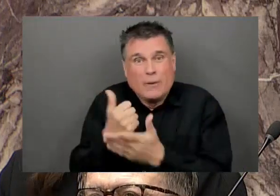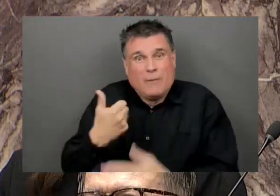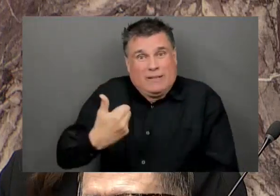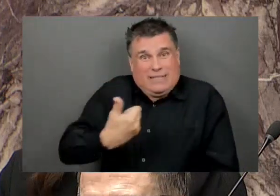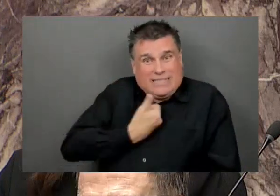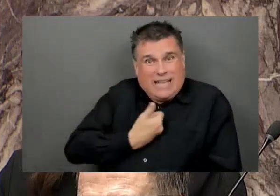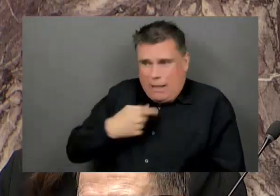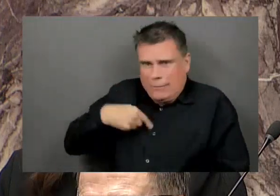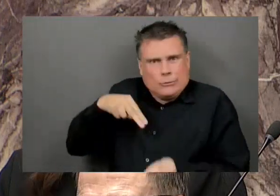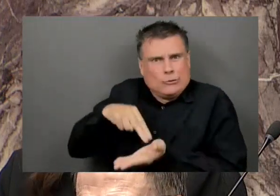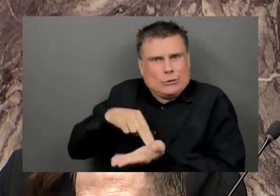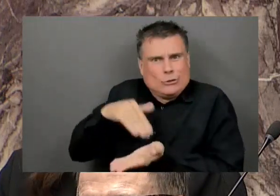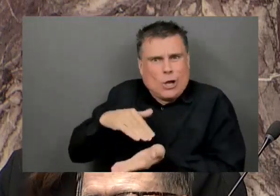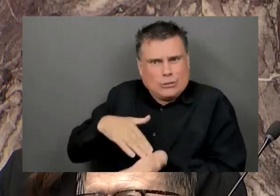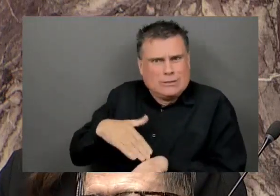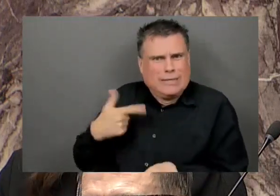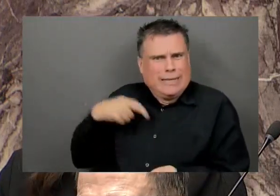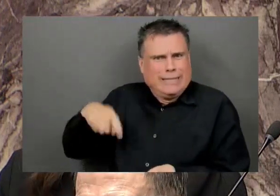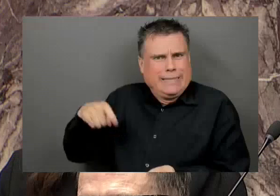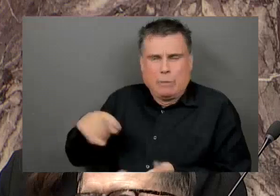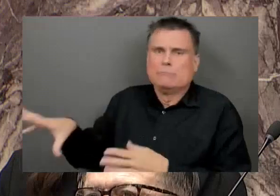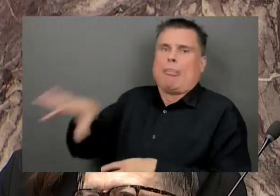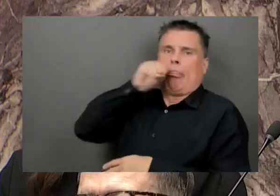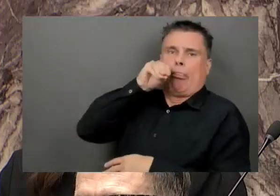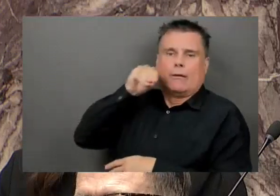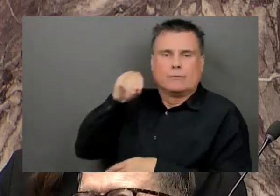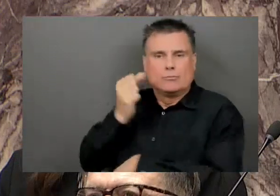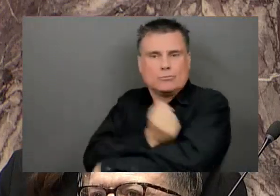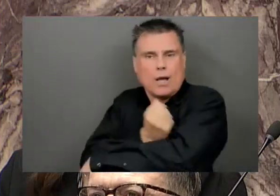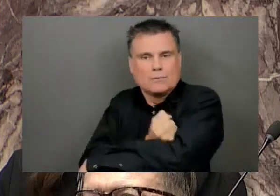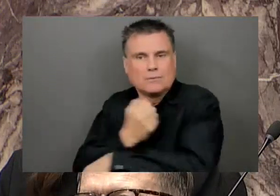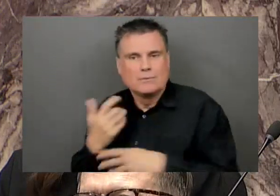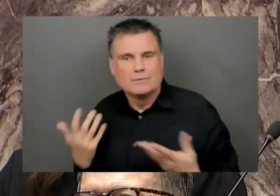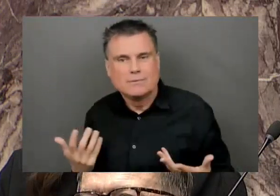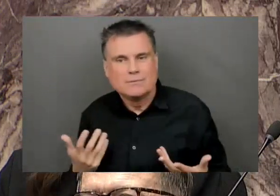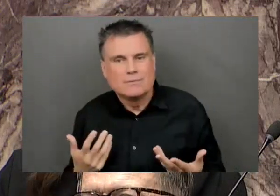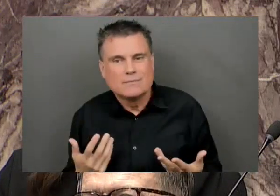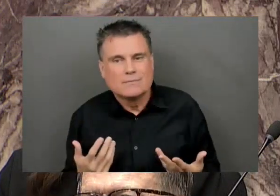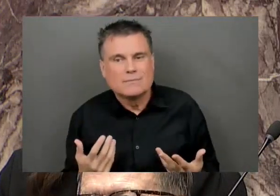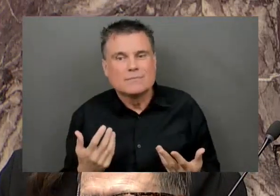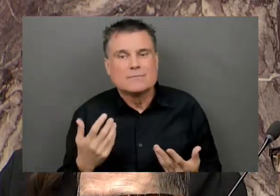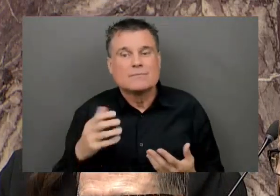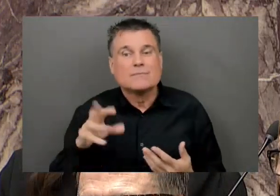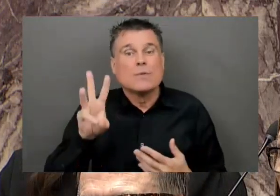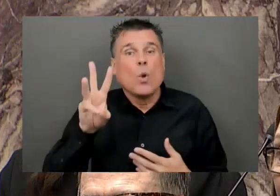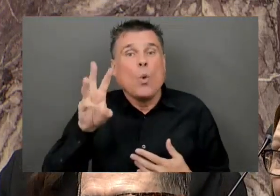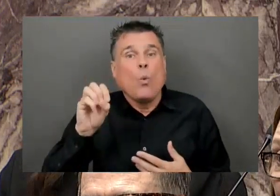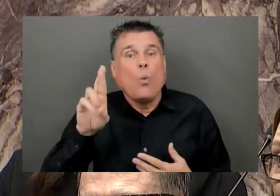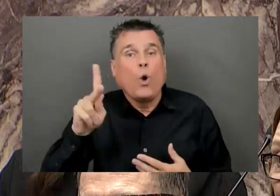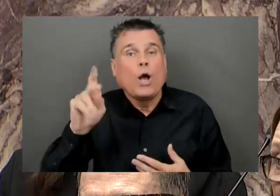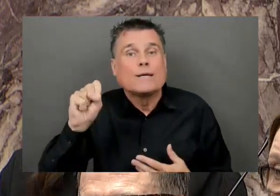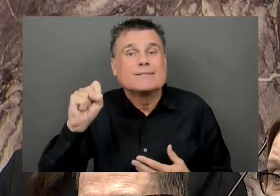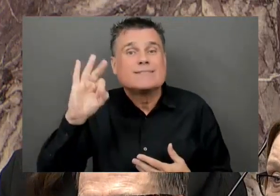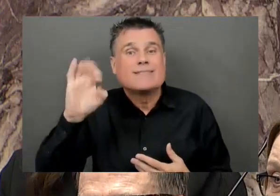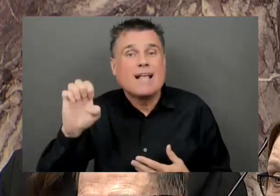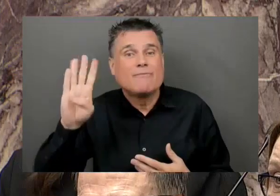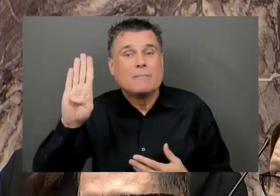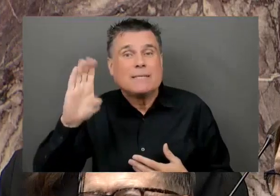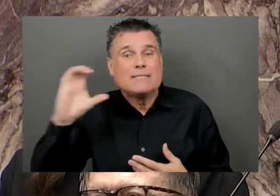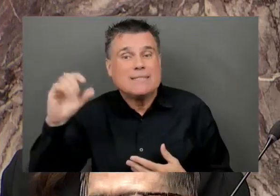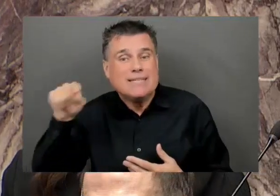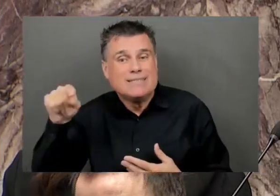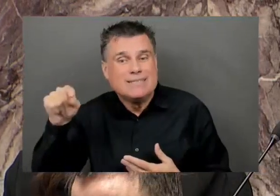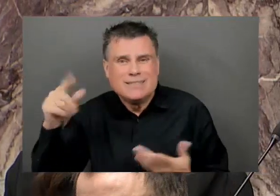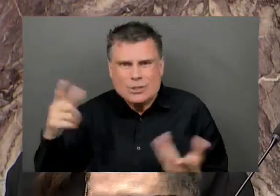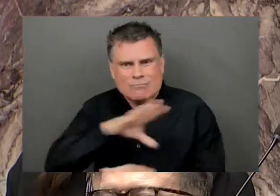takes courage to speak up. So maybe the Premier should show some courage today. Members, he should please. get up and admit that his